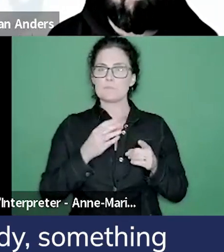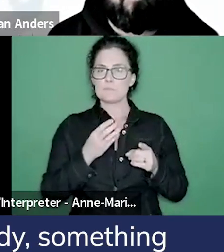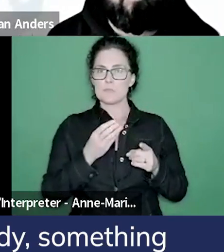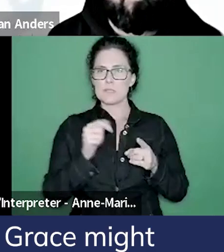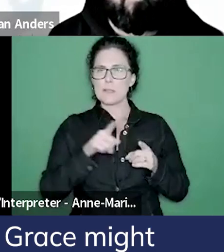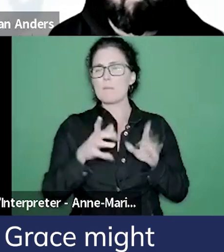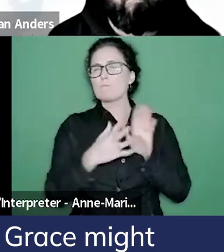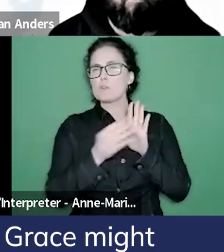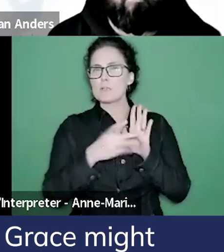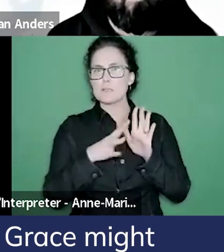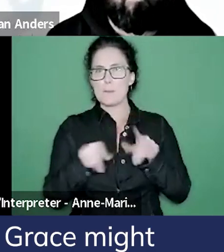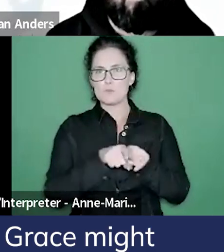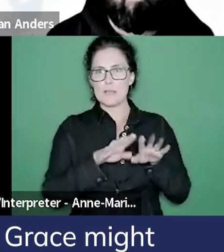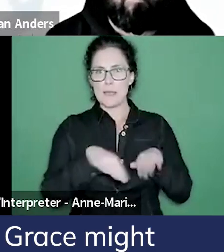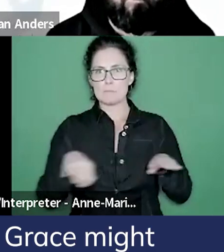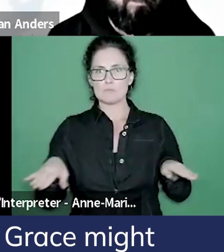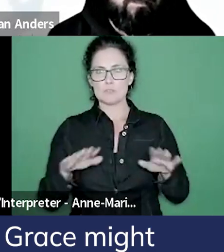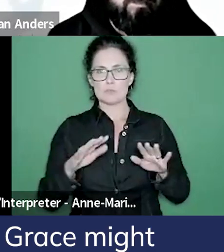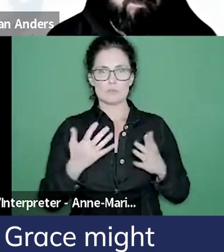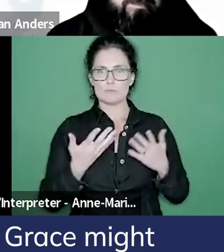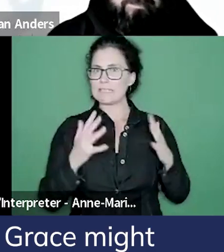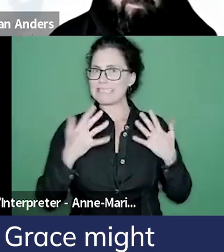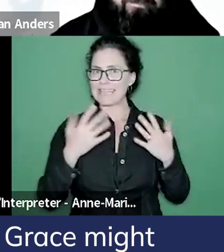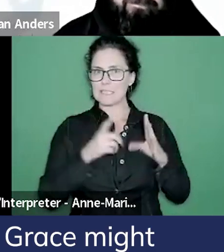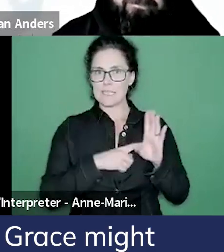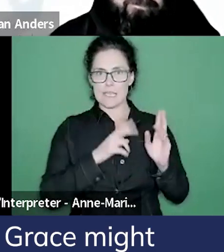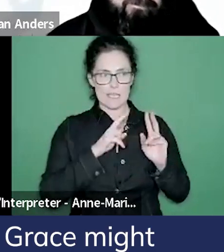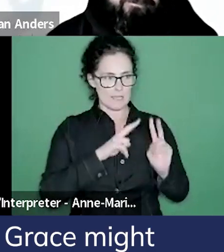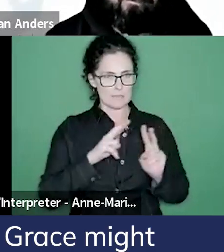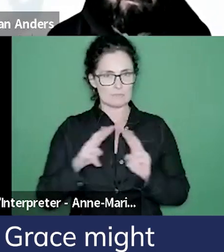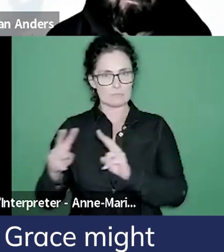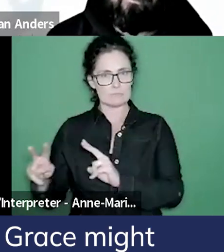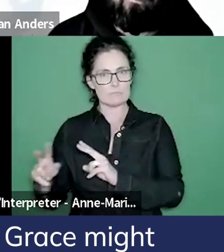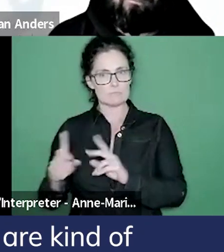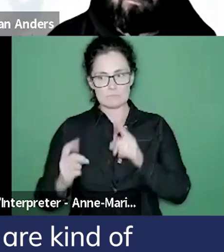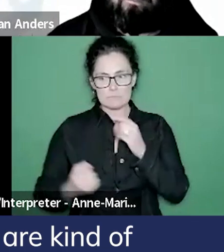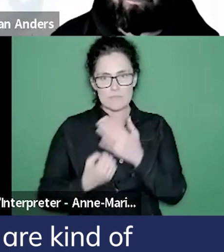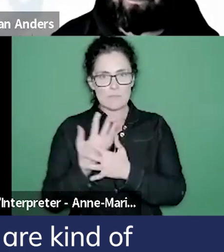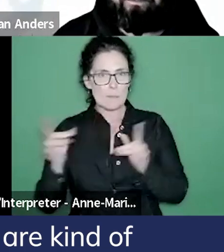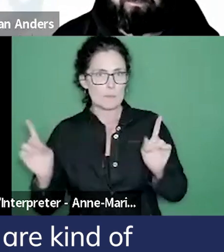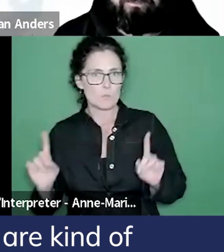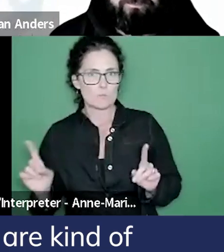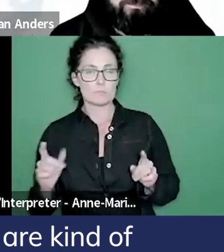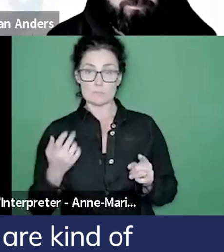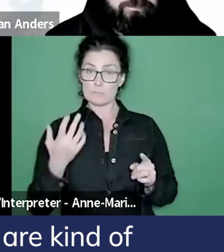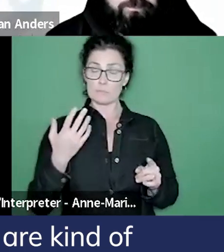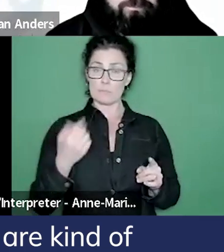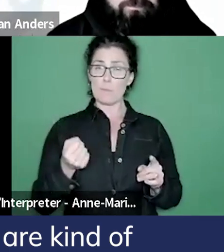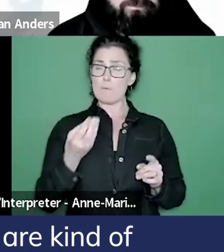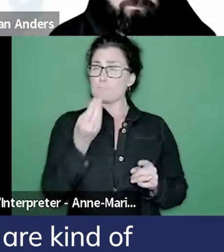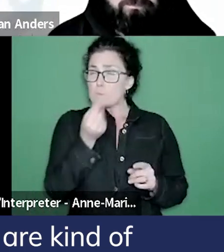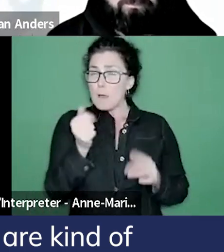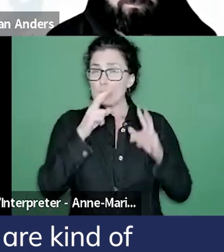children for 10 years. I haven't found it. I don't know that, but Grace might have a better idea of that. But there are some things out